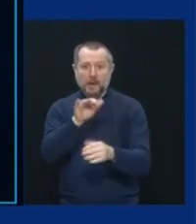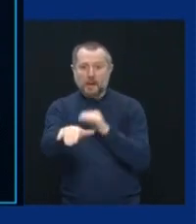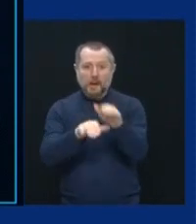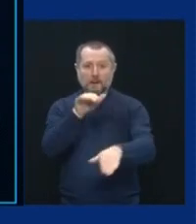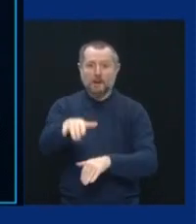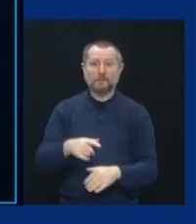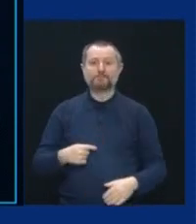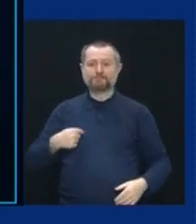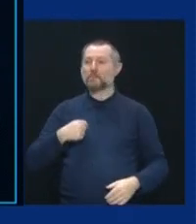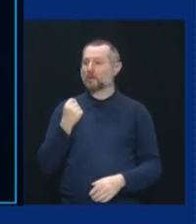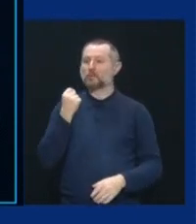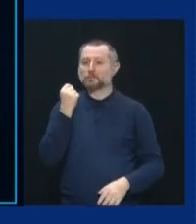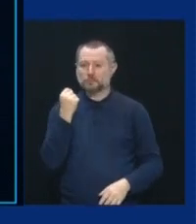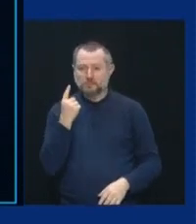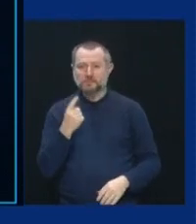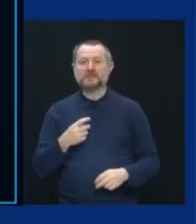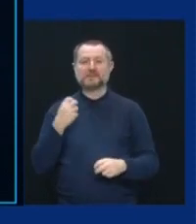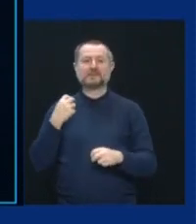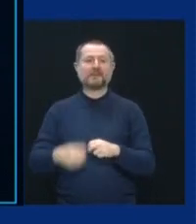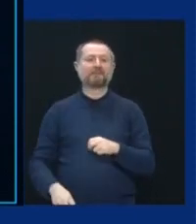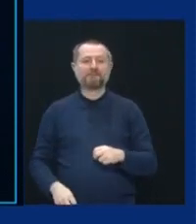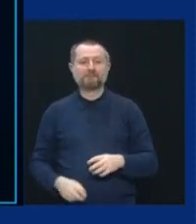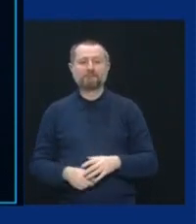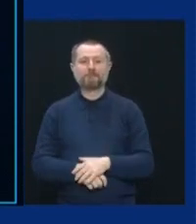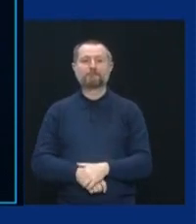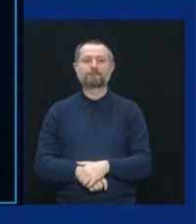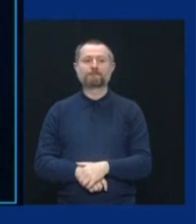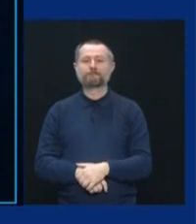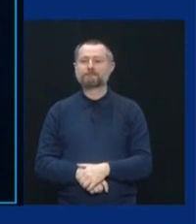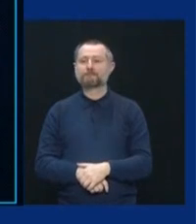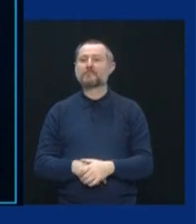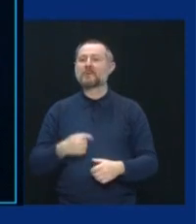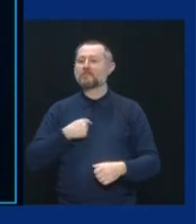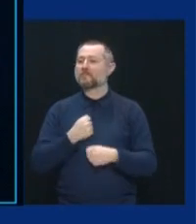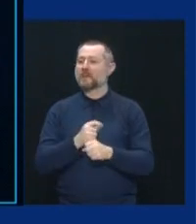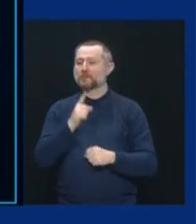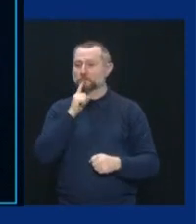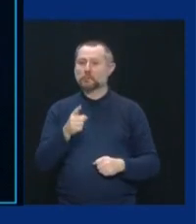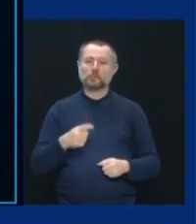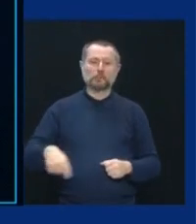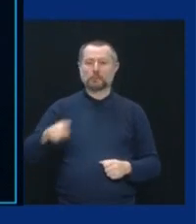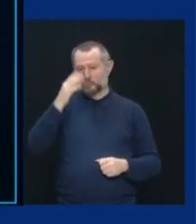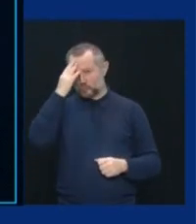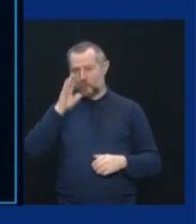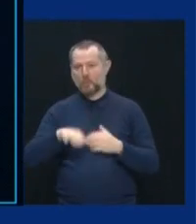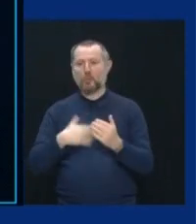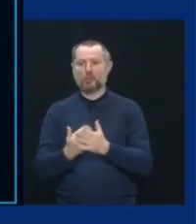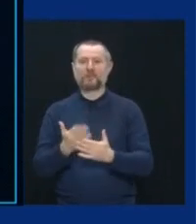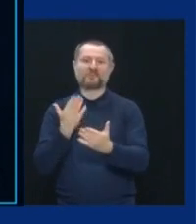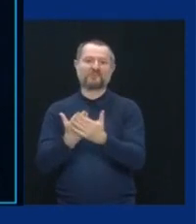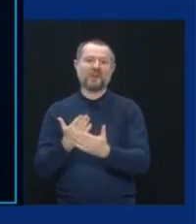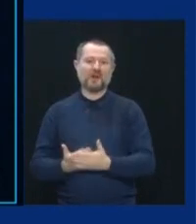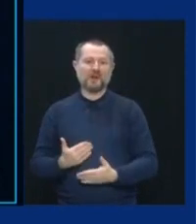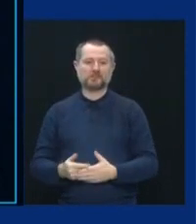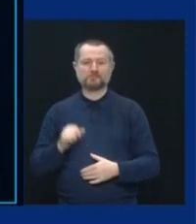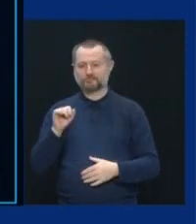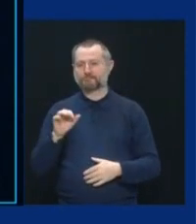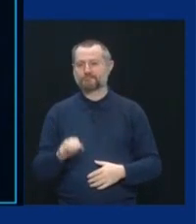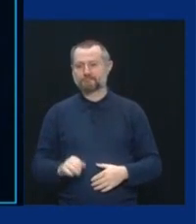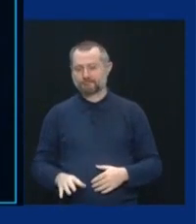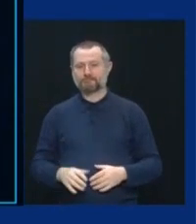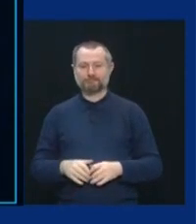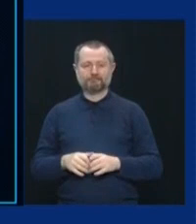difficult it has been, and I want to make sure people have all the facts, the